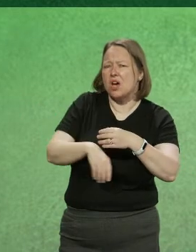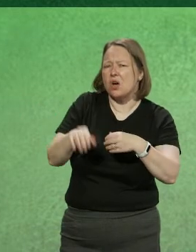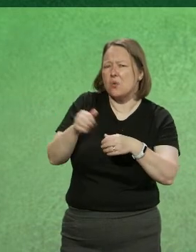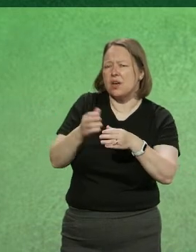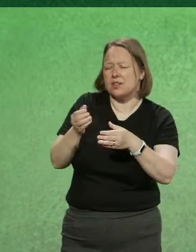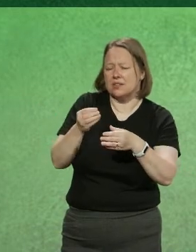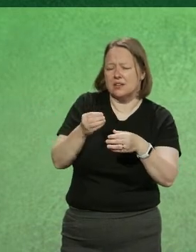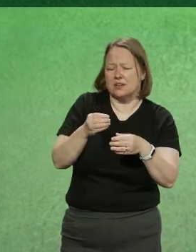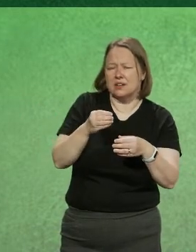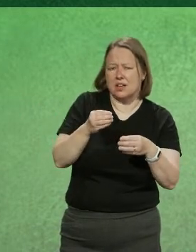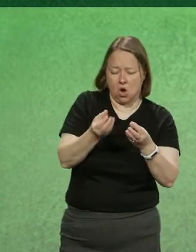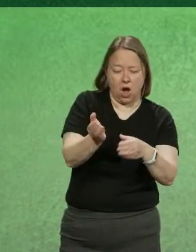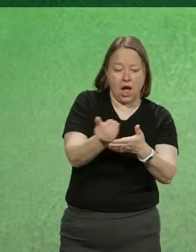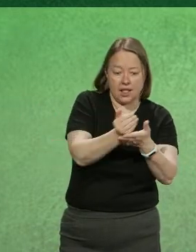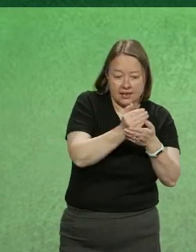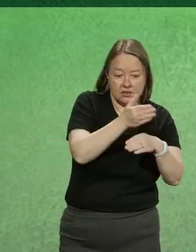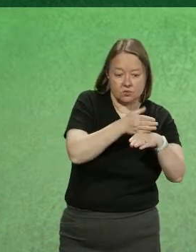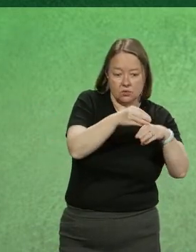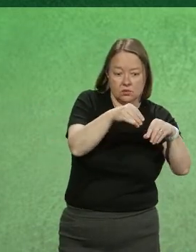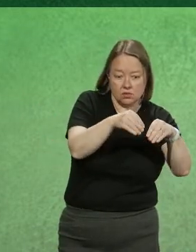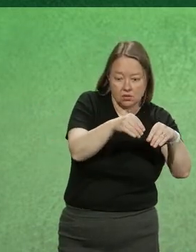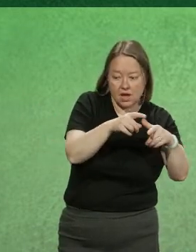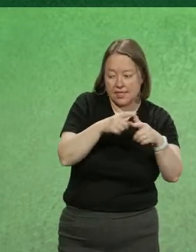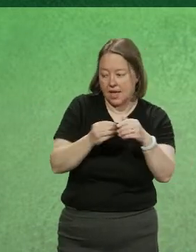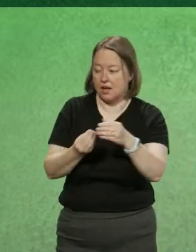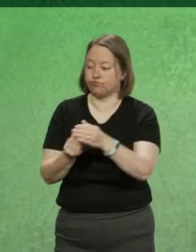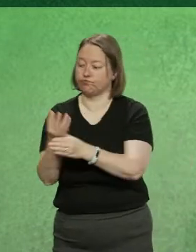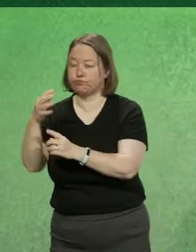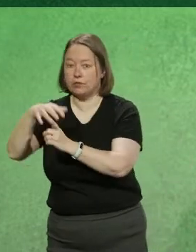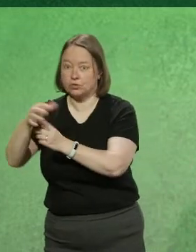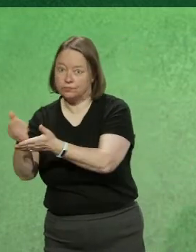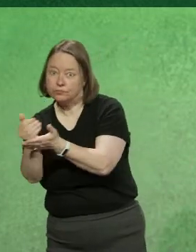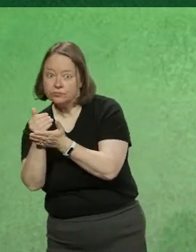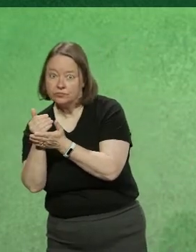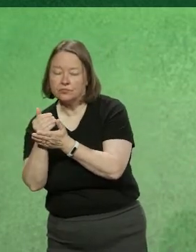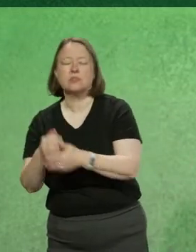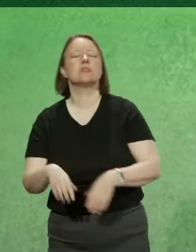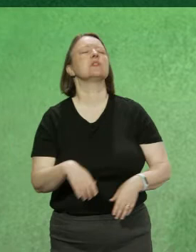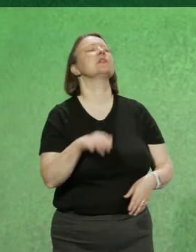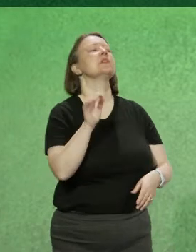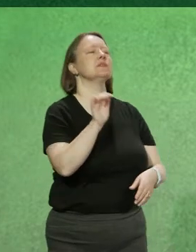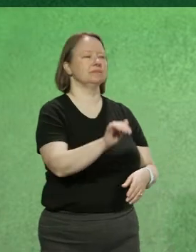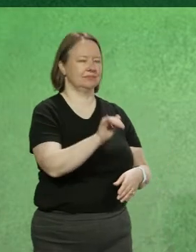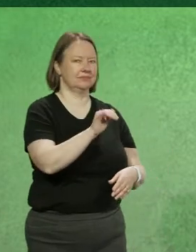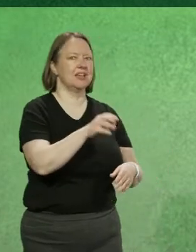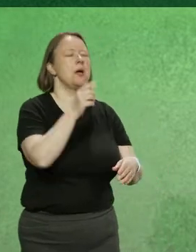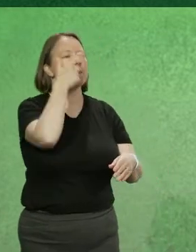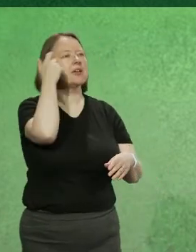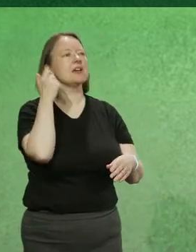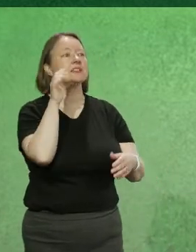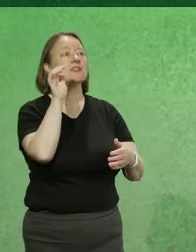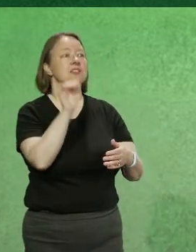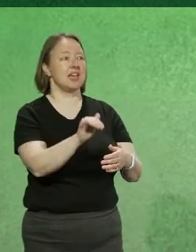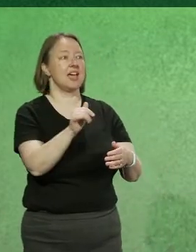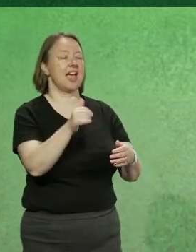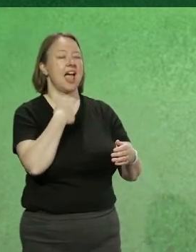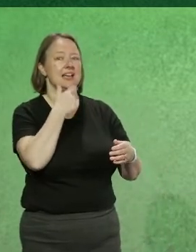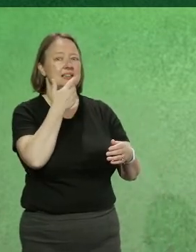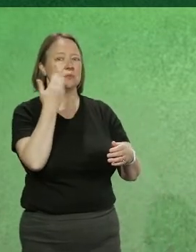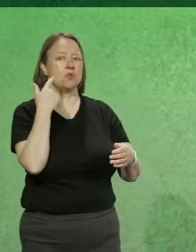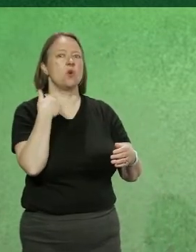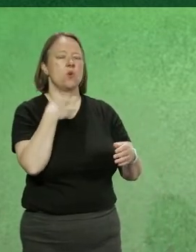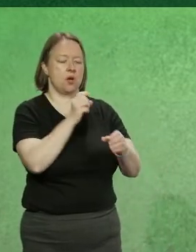harvesting, or collecting the sawdust to harvesting the mushrooms. Yeah, so because of that, like I mentioned, we'll